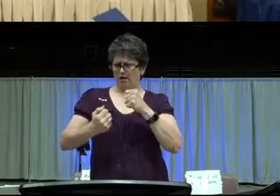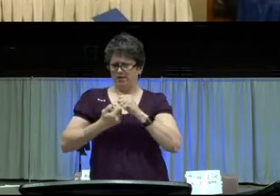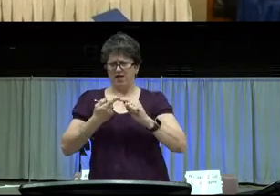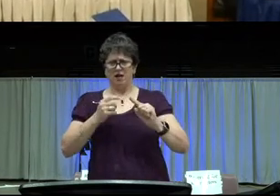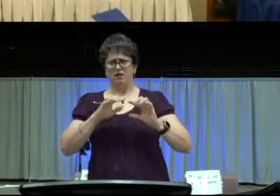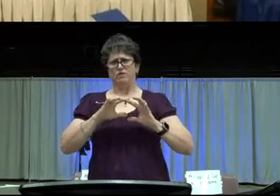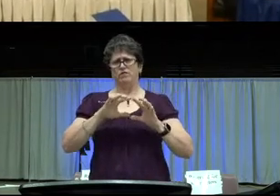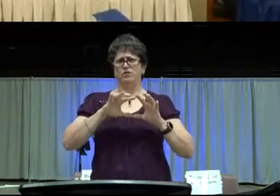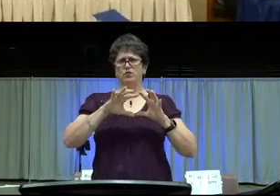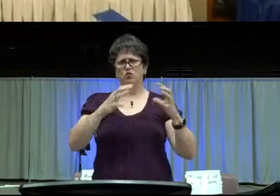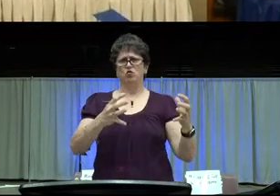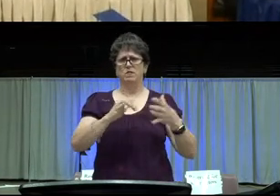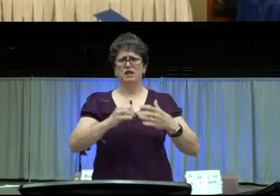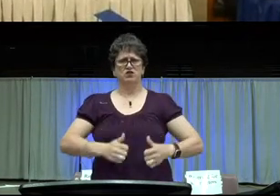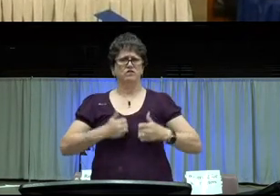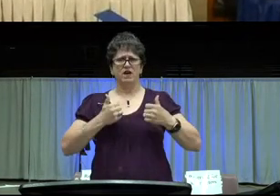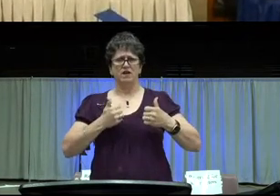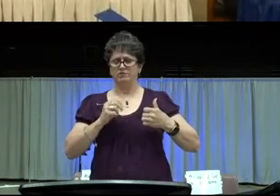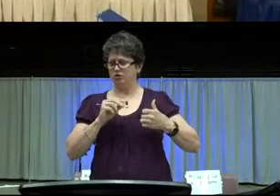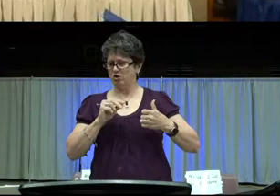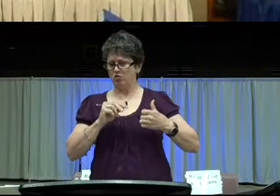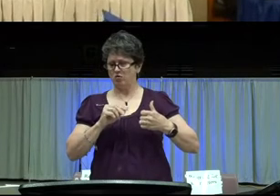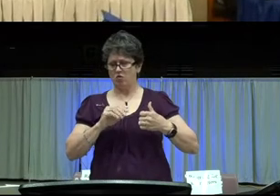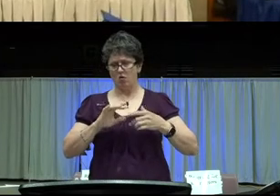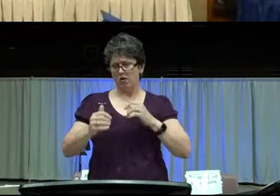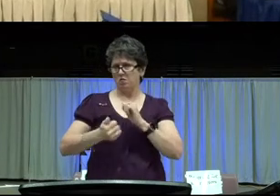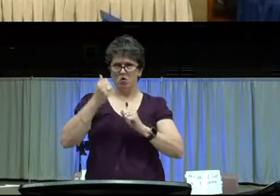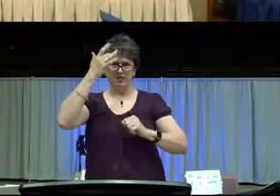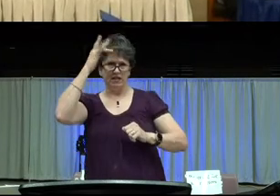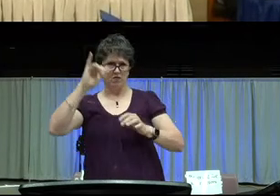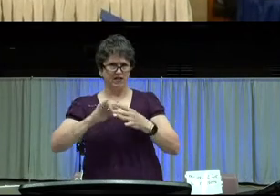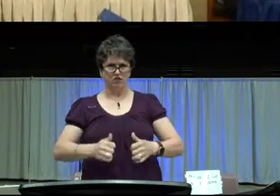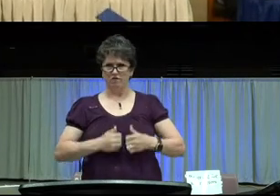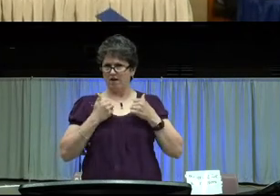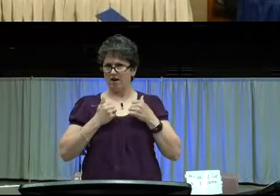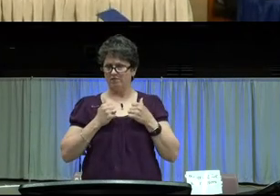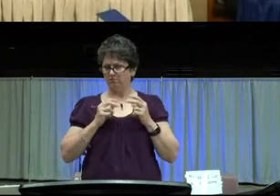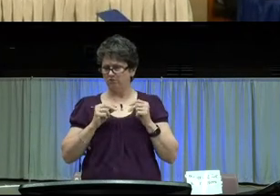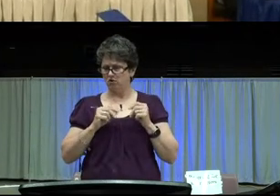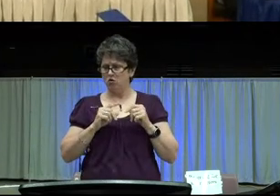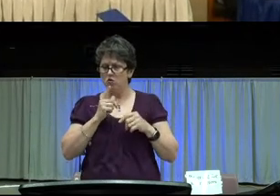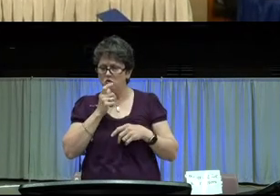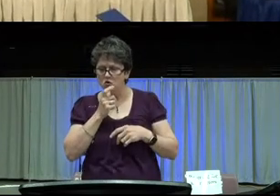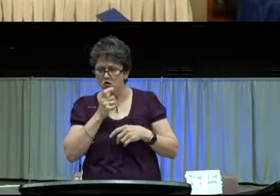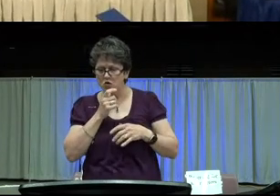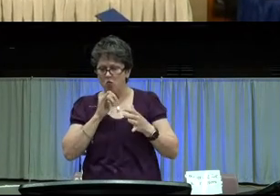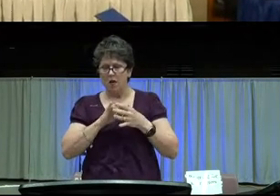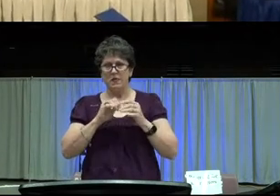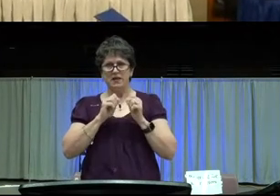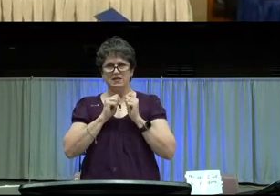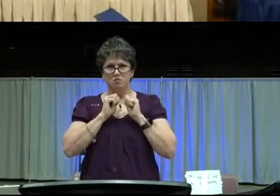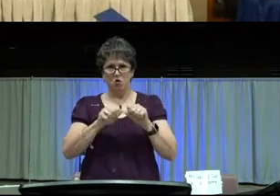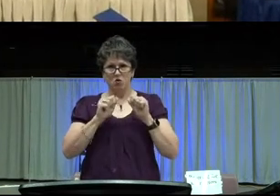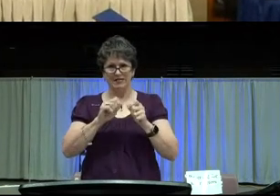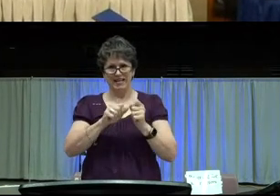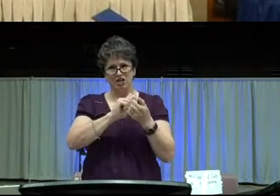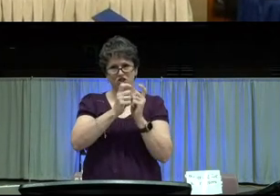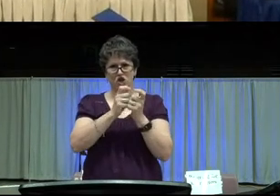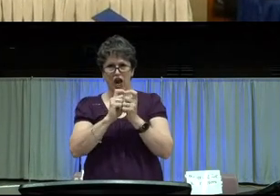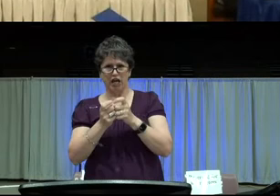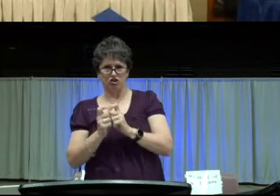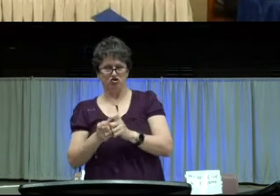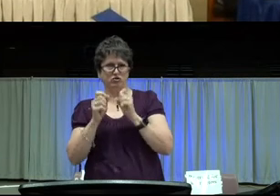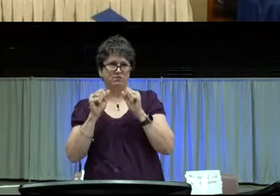the species that survives, nor the most intelligent. It is the one that is most adaptable